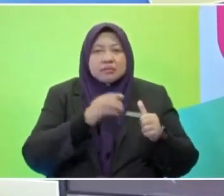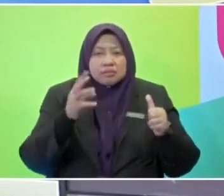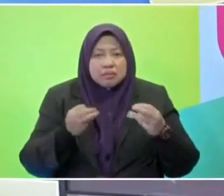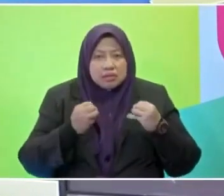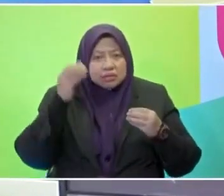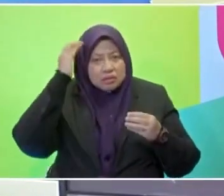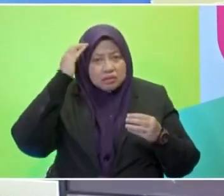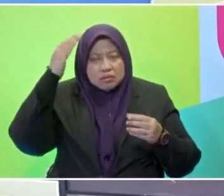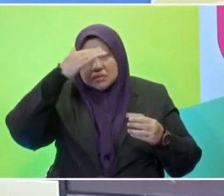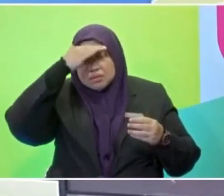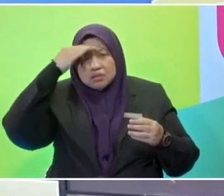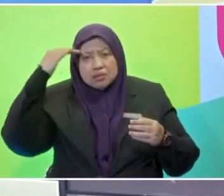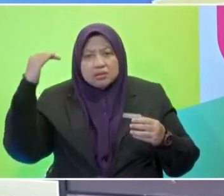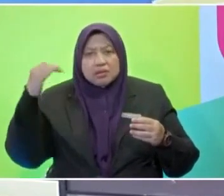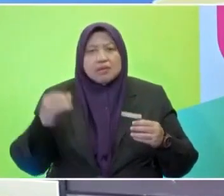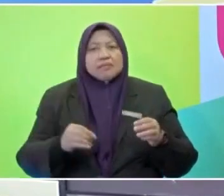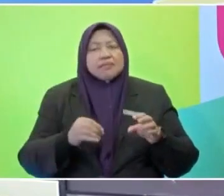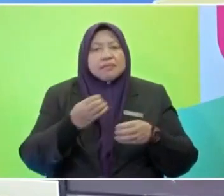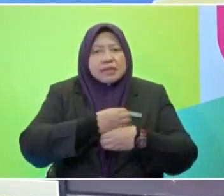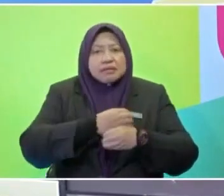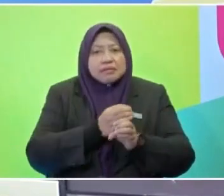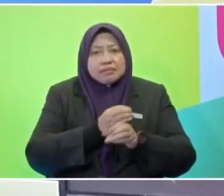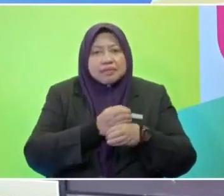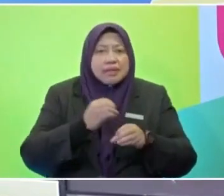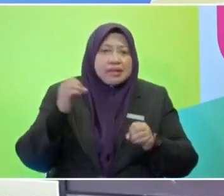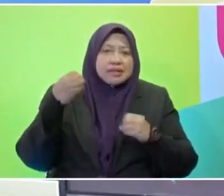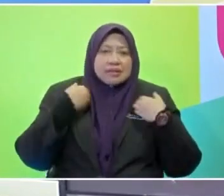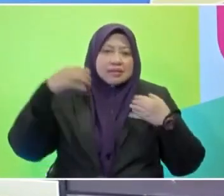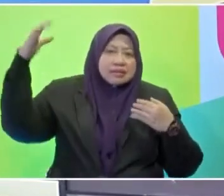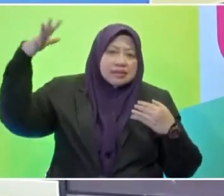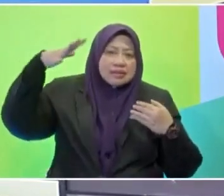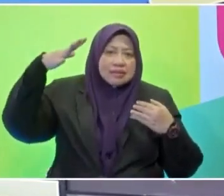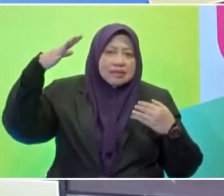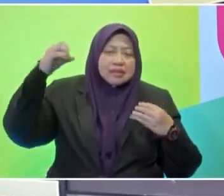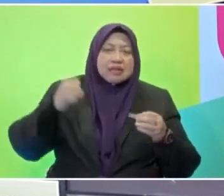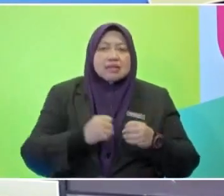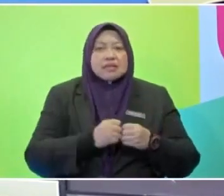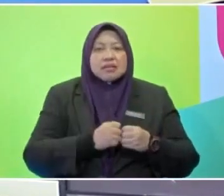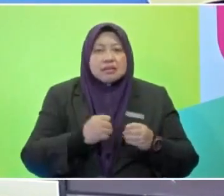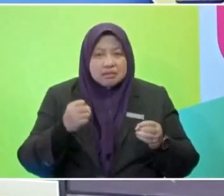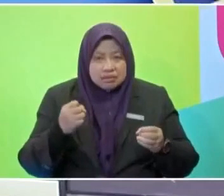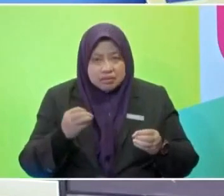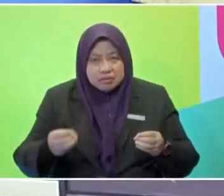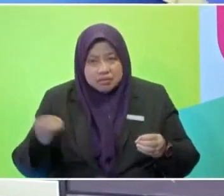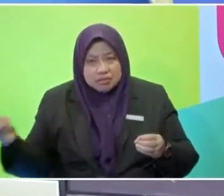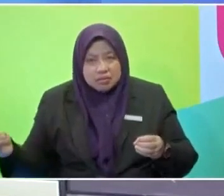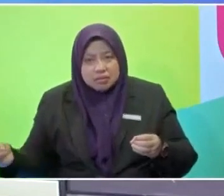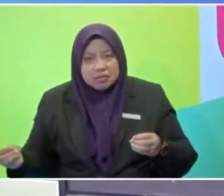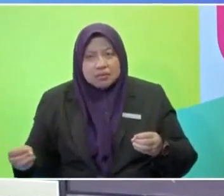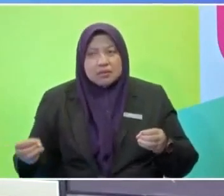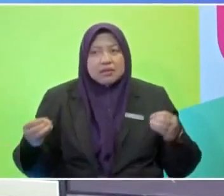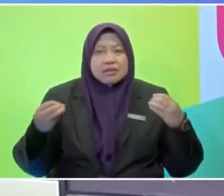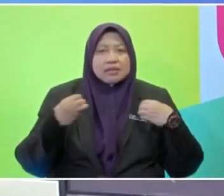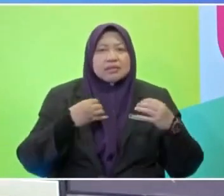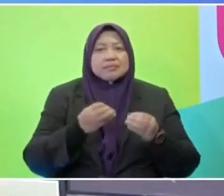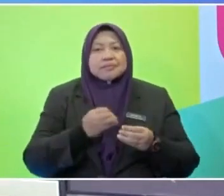shadow is formed when light is obstructed. It's blocked by an object. Mm-hmm. And these objects, there are three types of it.